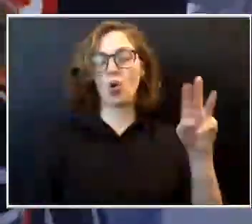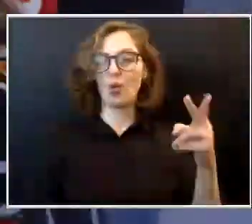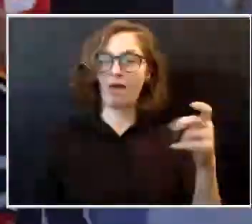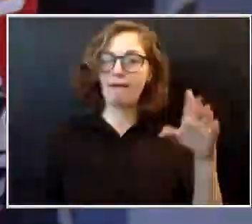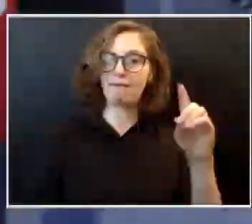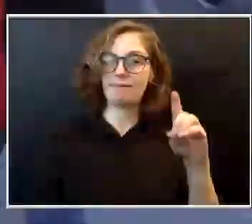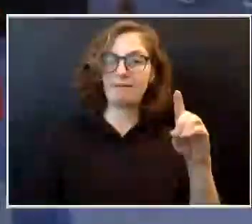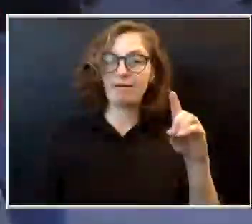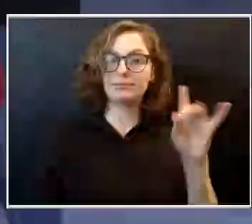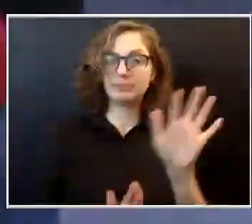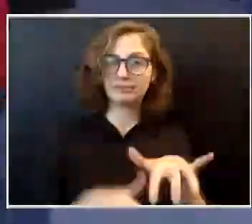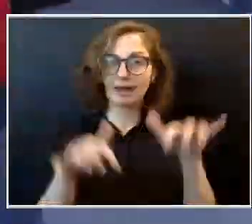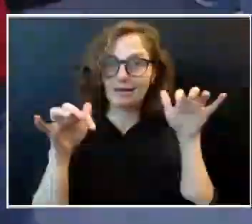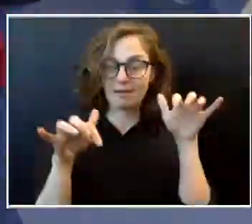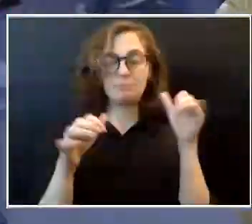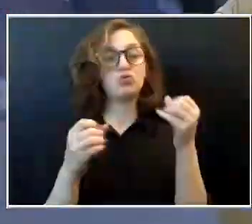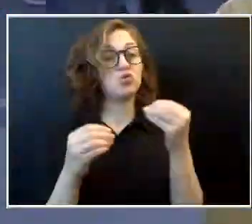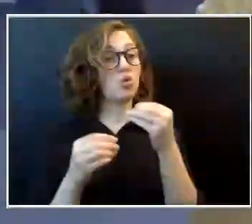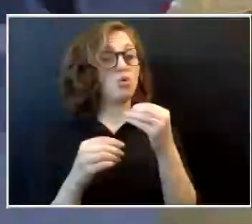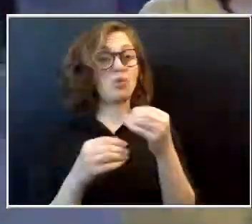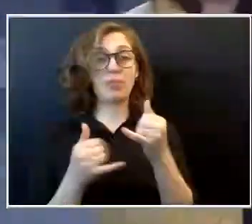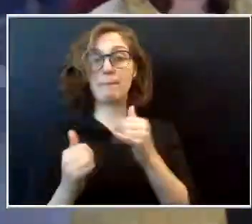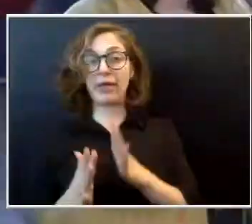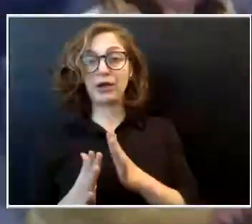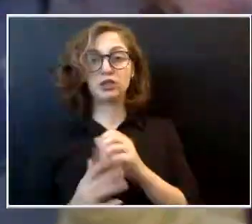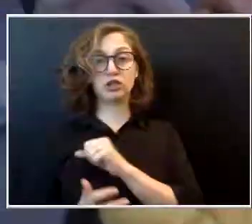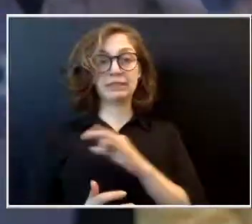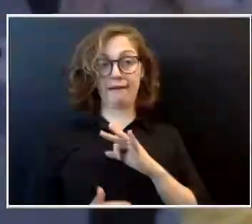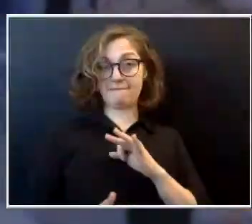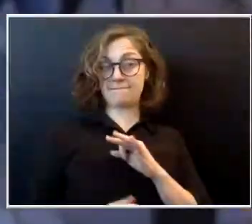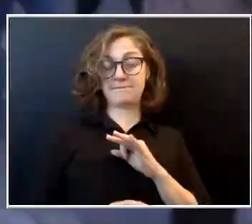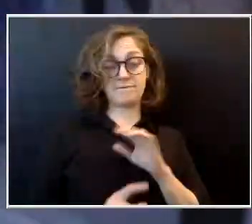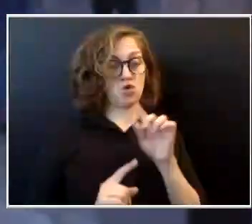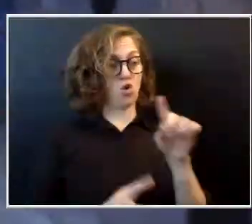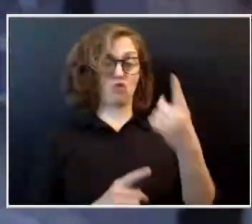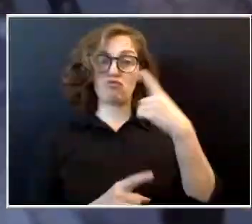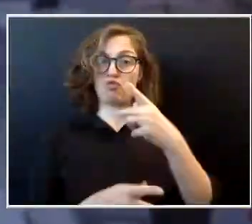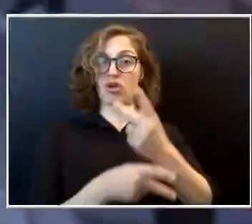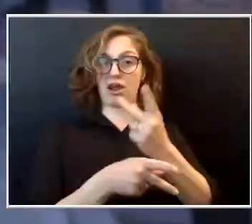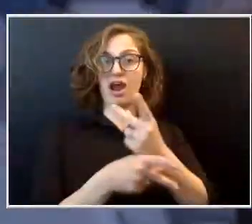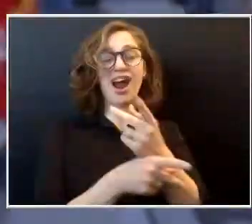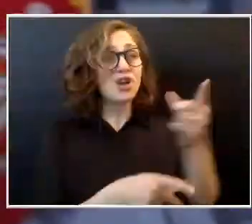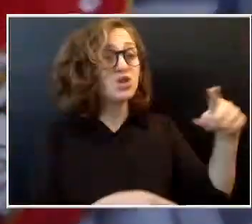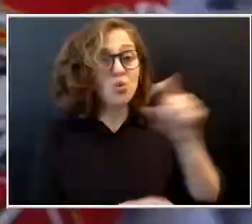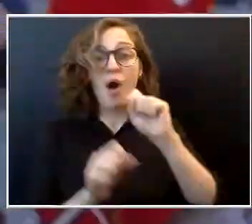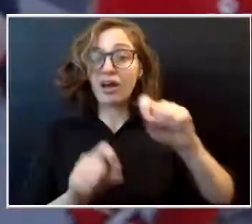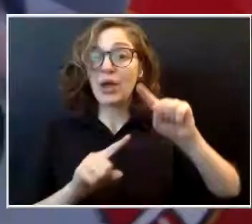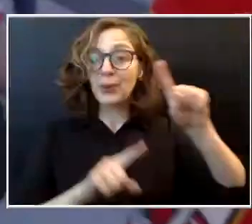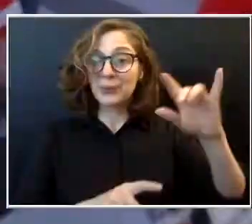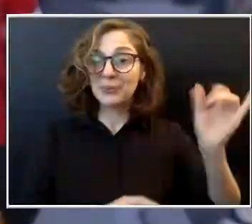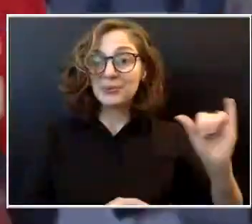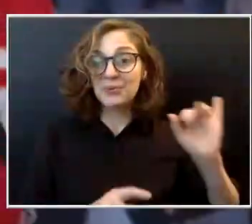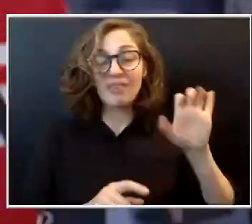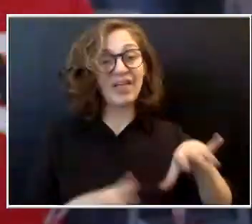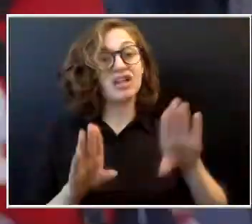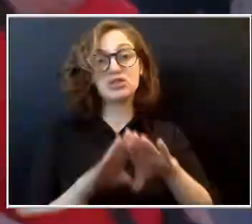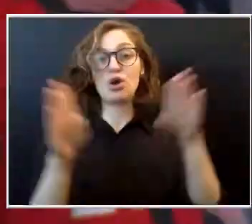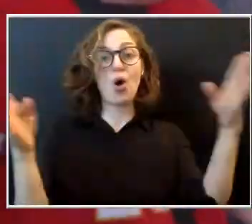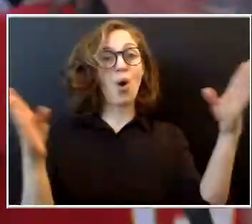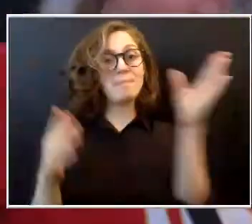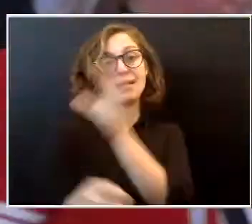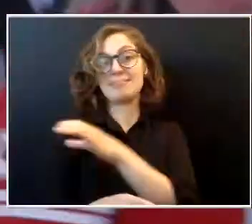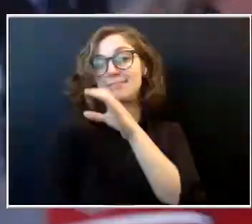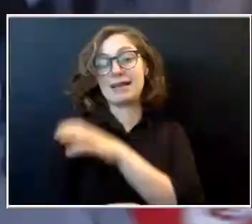where the staff gets their care, and that is where you can get your care as well. It is an open clinic, open to everyone, and so